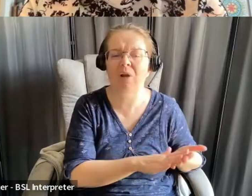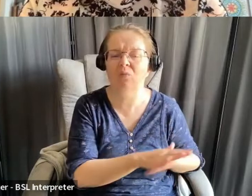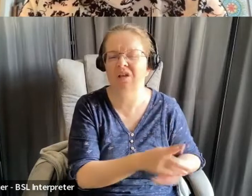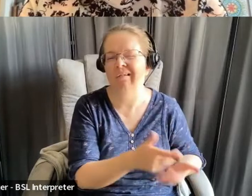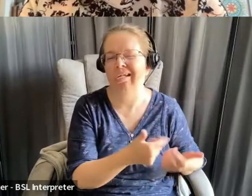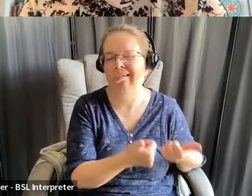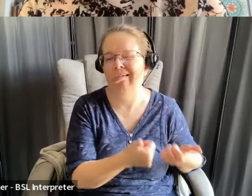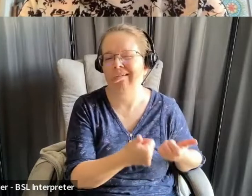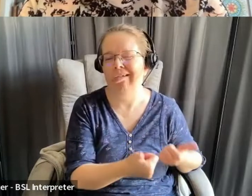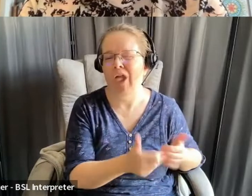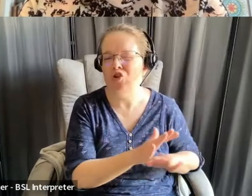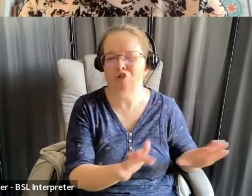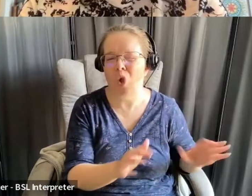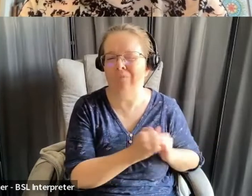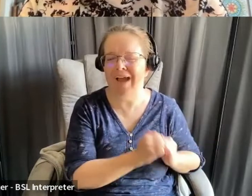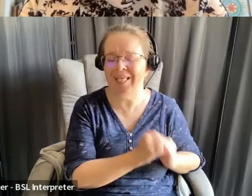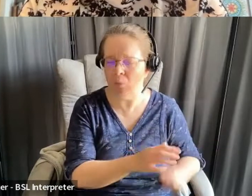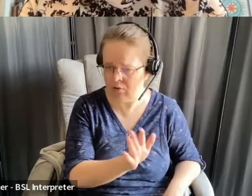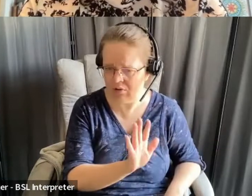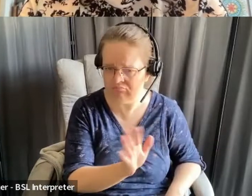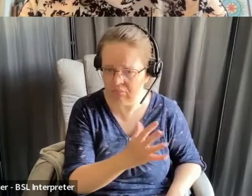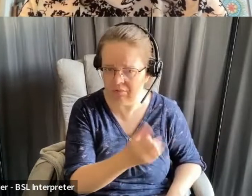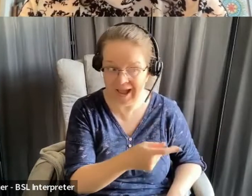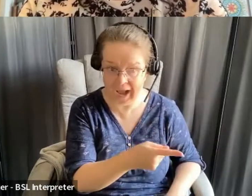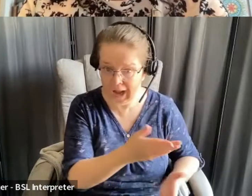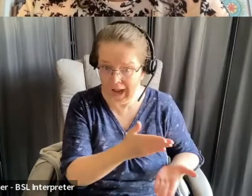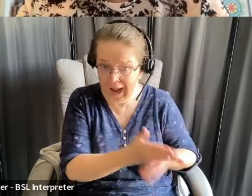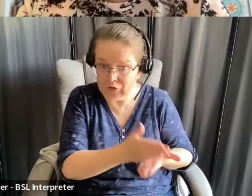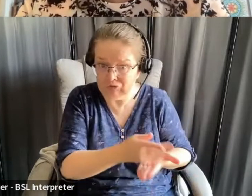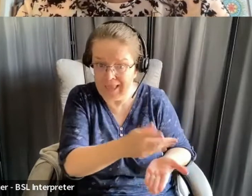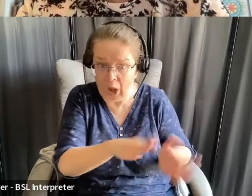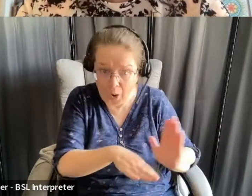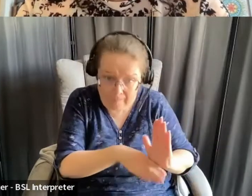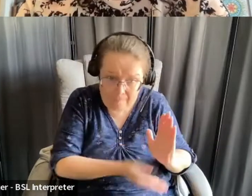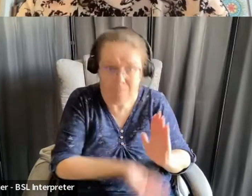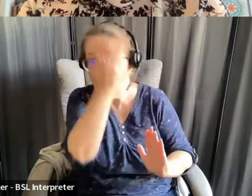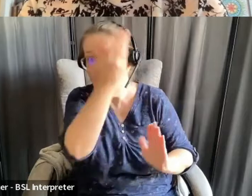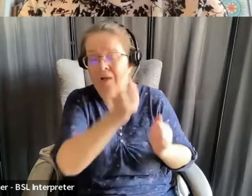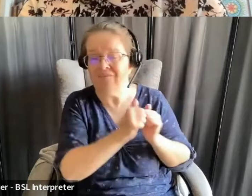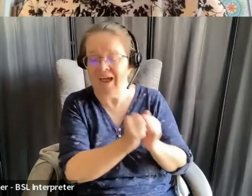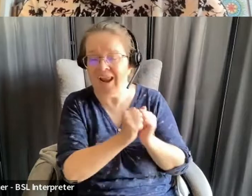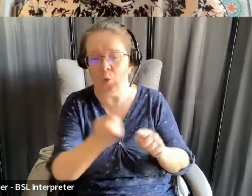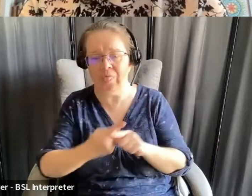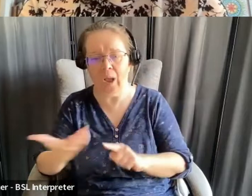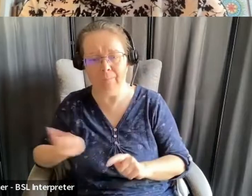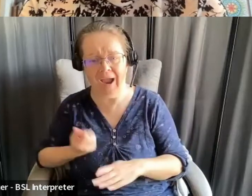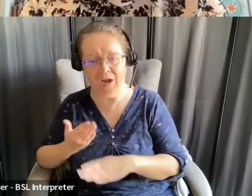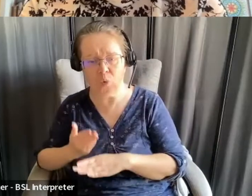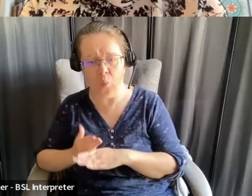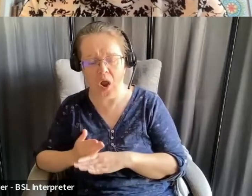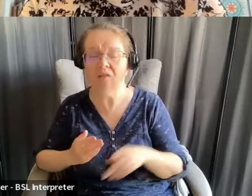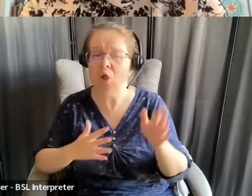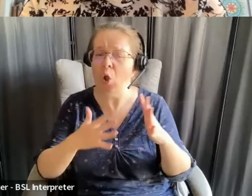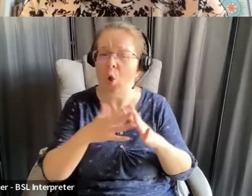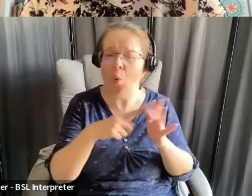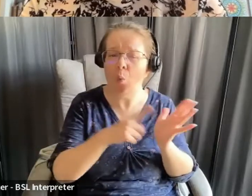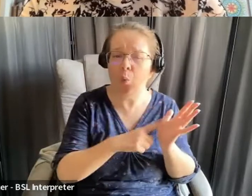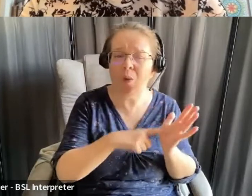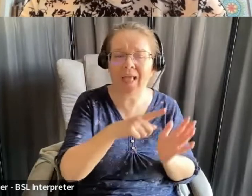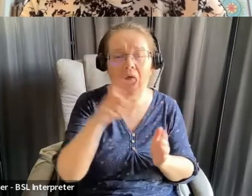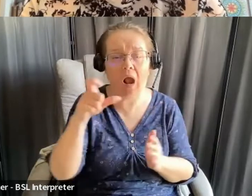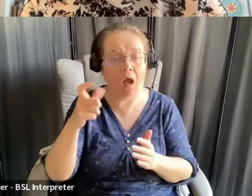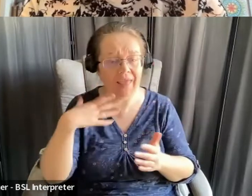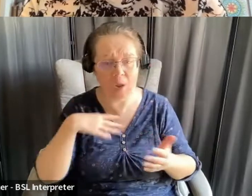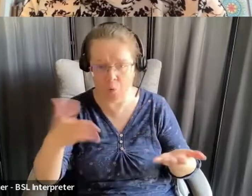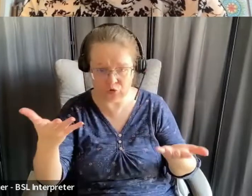of value. In fact, it is probably of more value. Will, Carley, who wants to take that